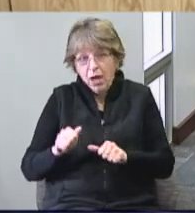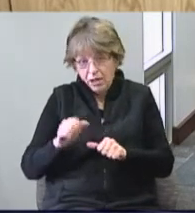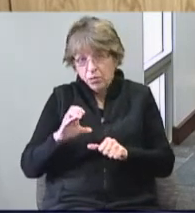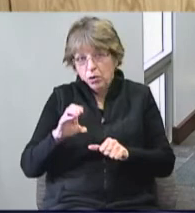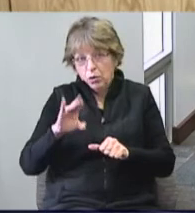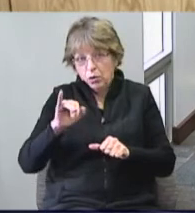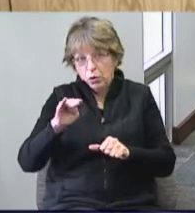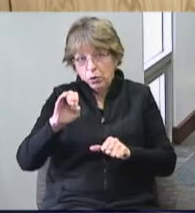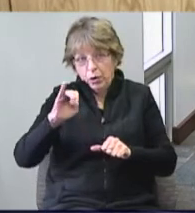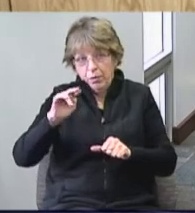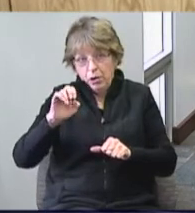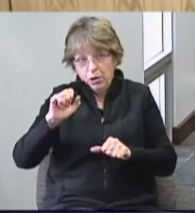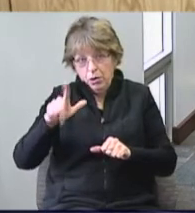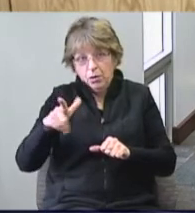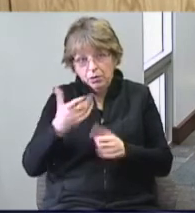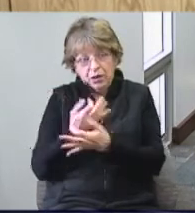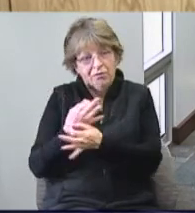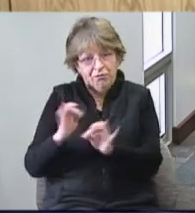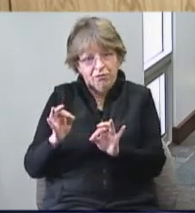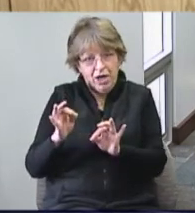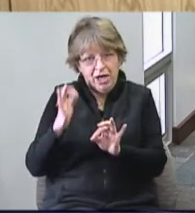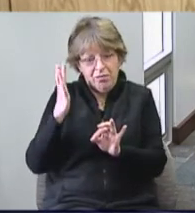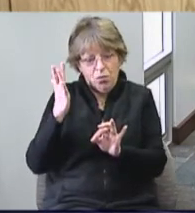based on concerns about the